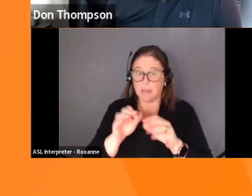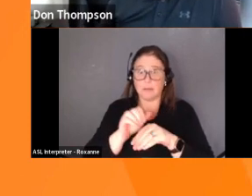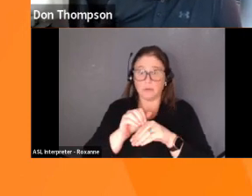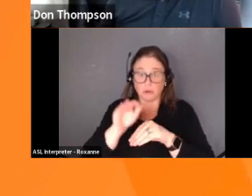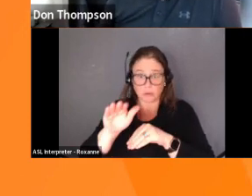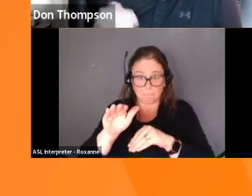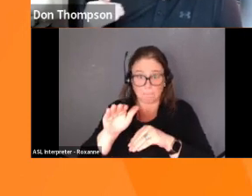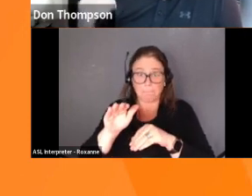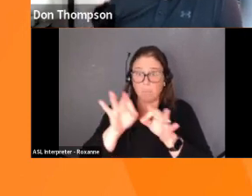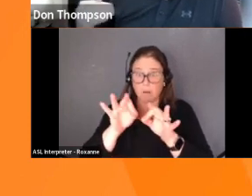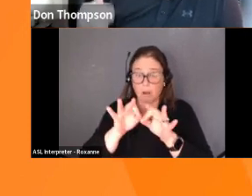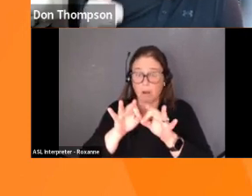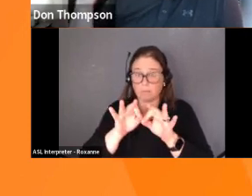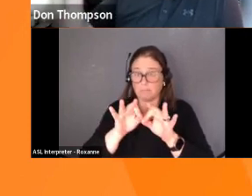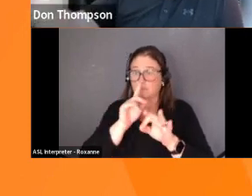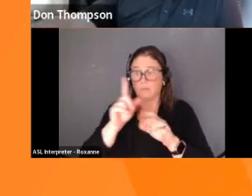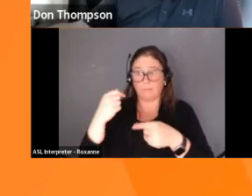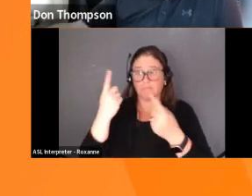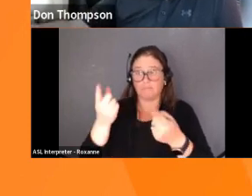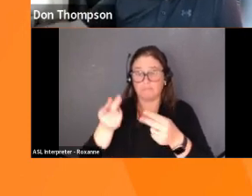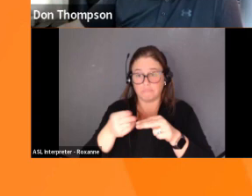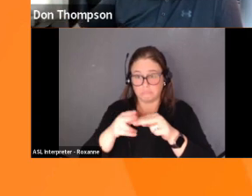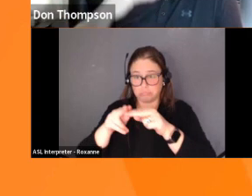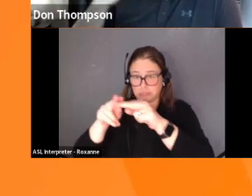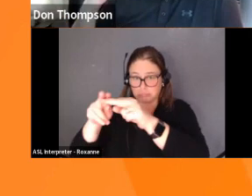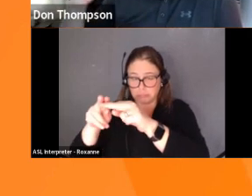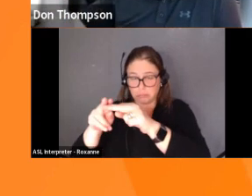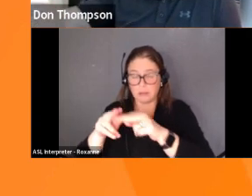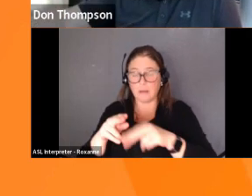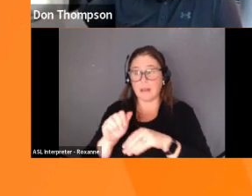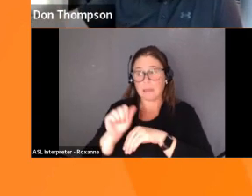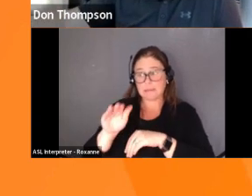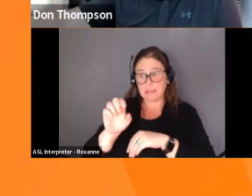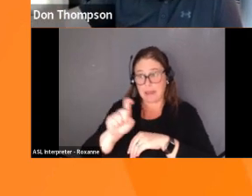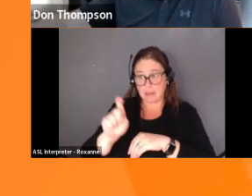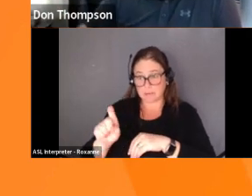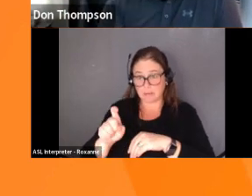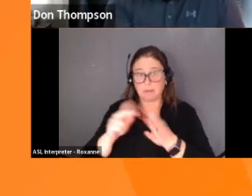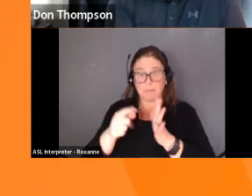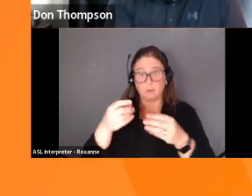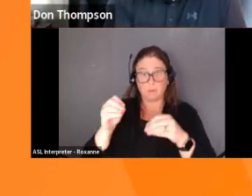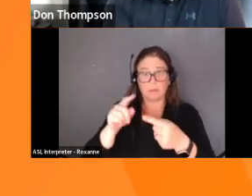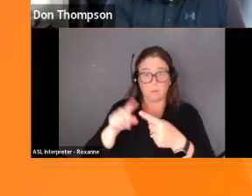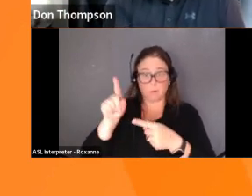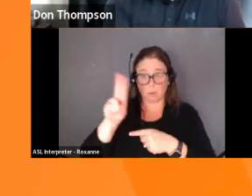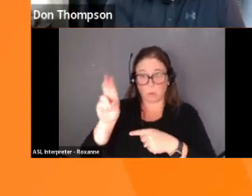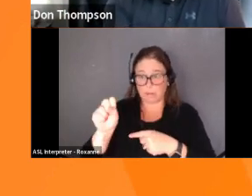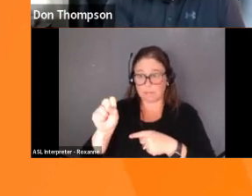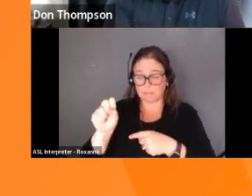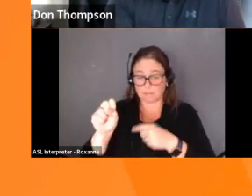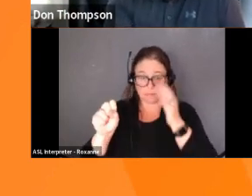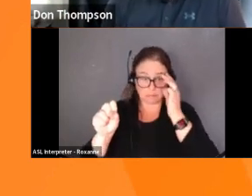over time. And if we're also going to sell on Amazon.com, we have to get it into the US as well and take a look at things